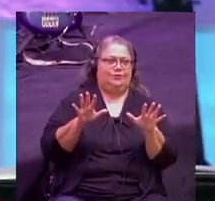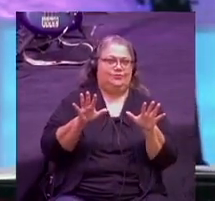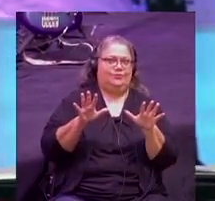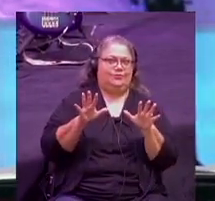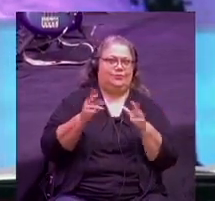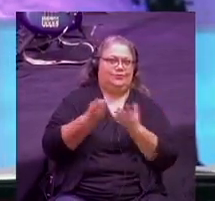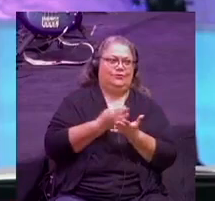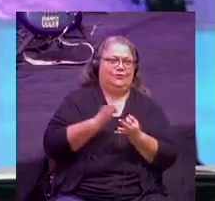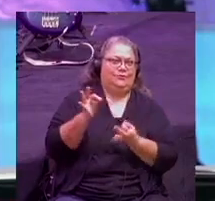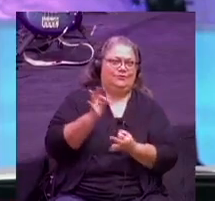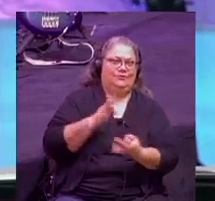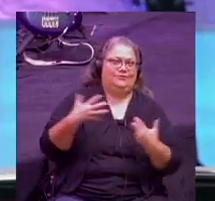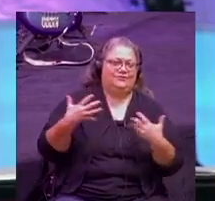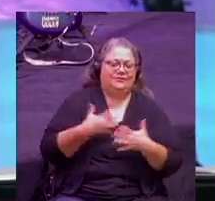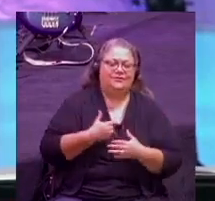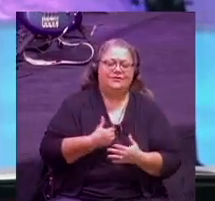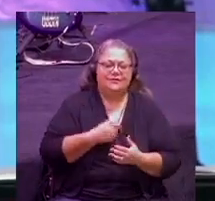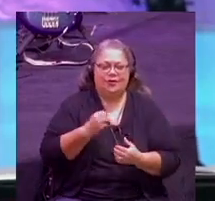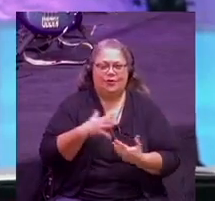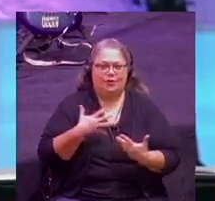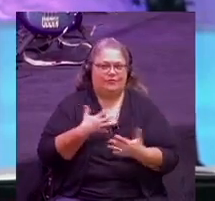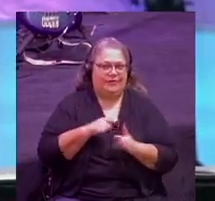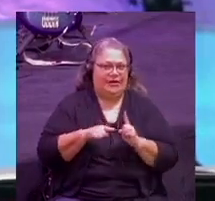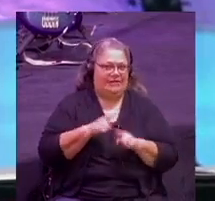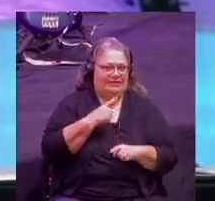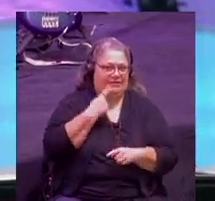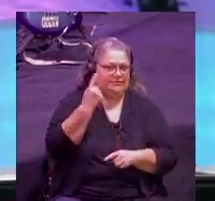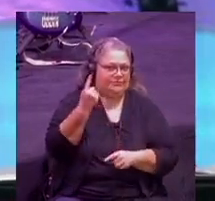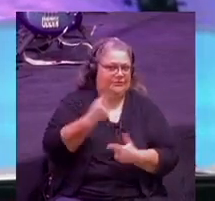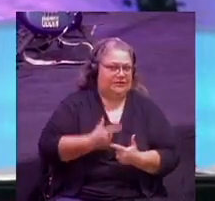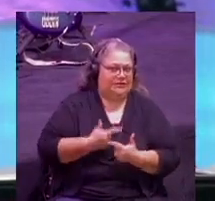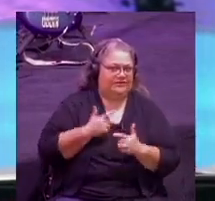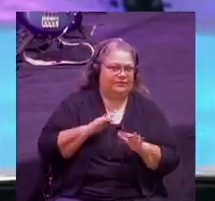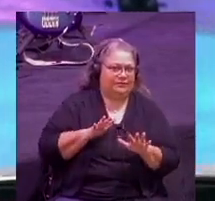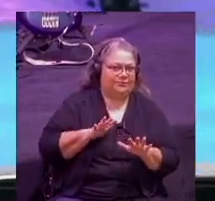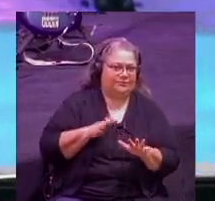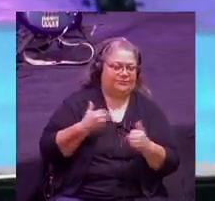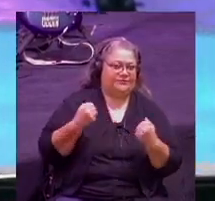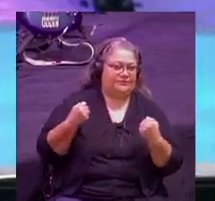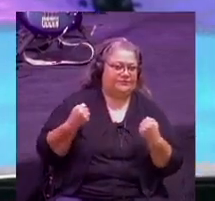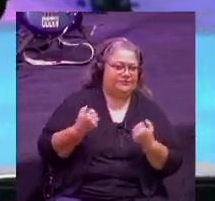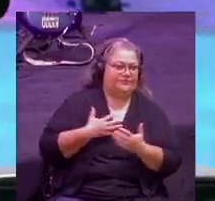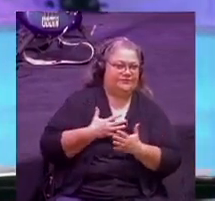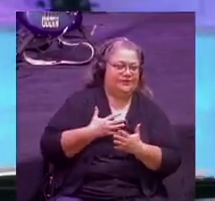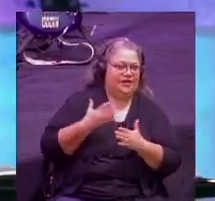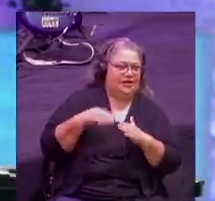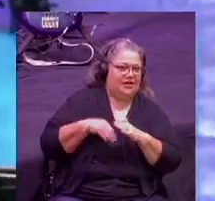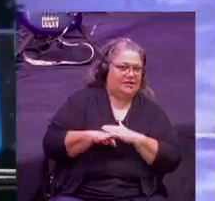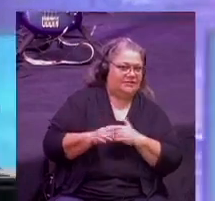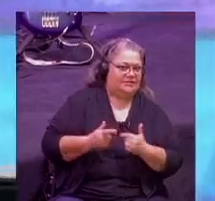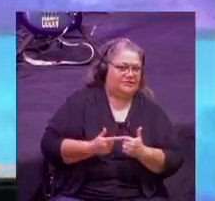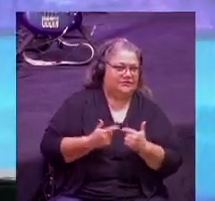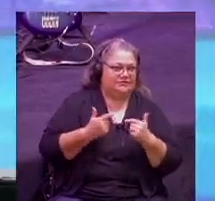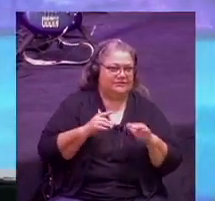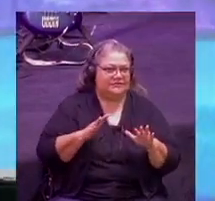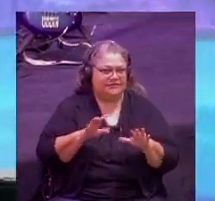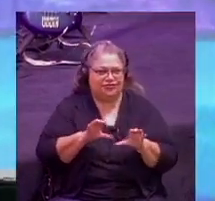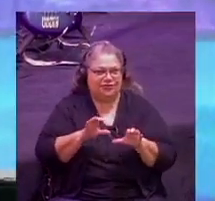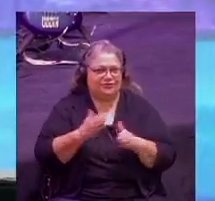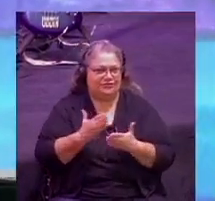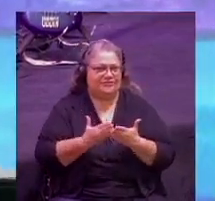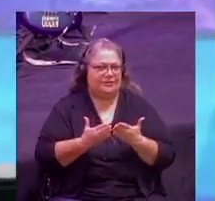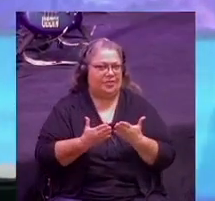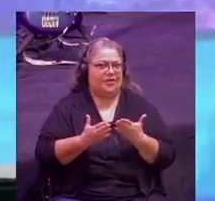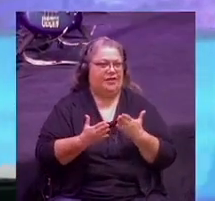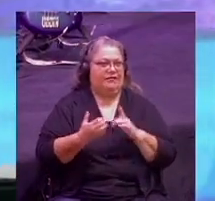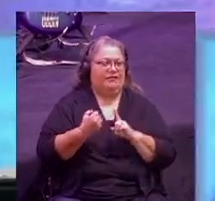me. I'm afraid if I invite him into my life, I'm afraid if I give him access to my life, he's going to do something to me. He's